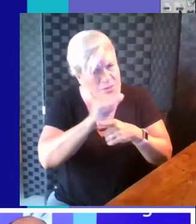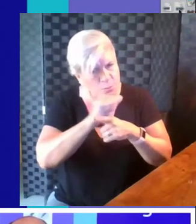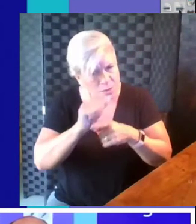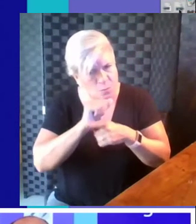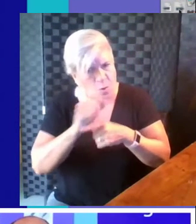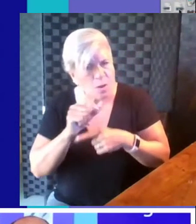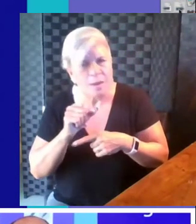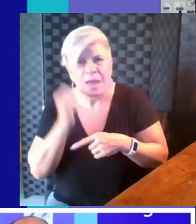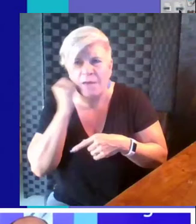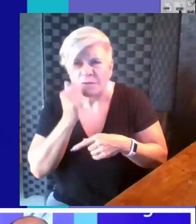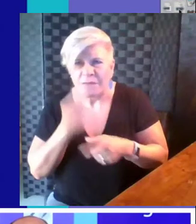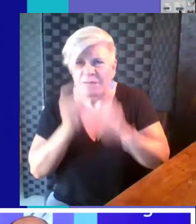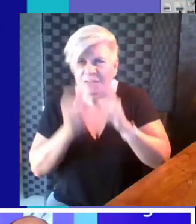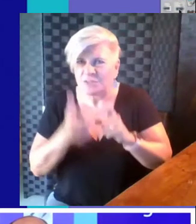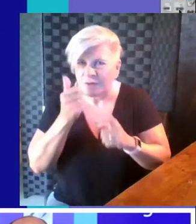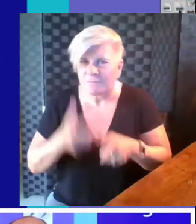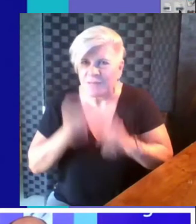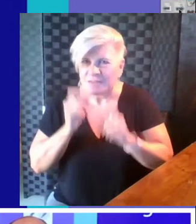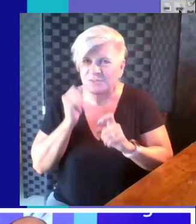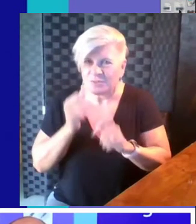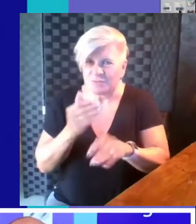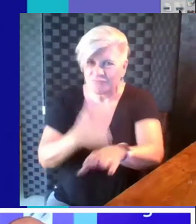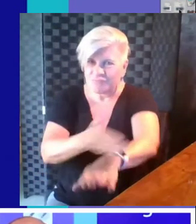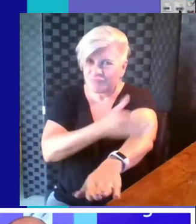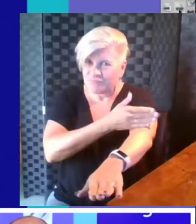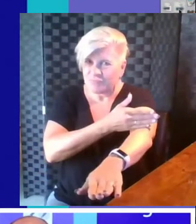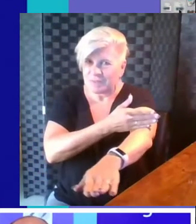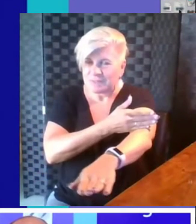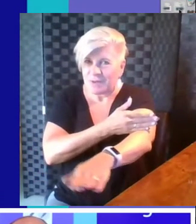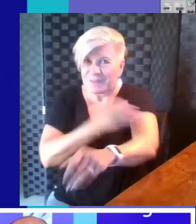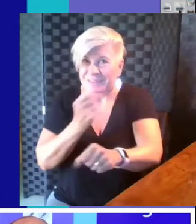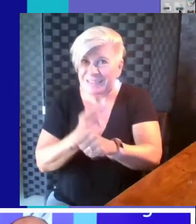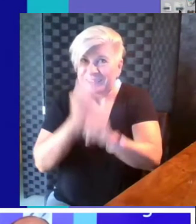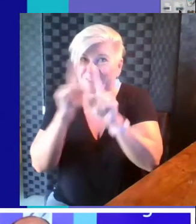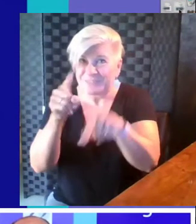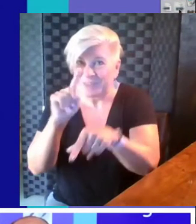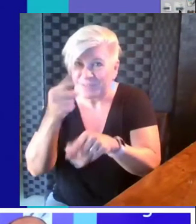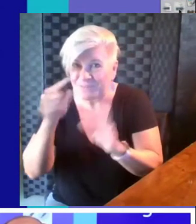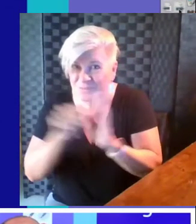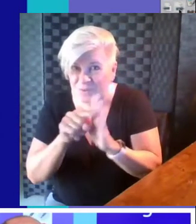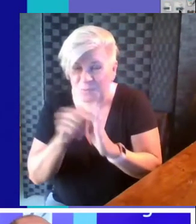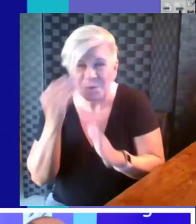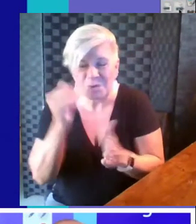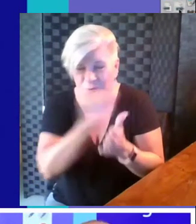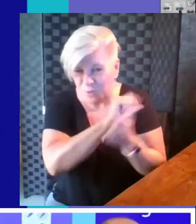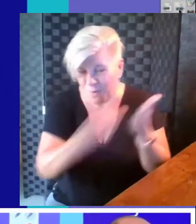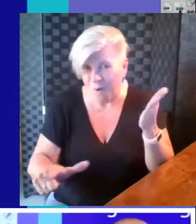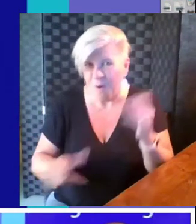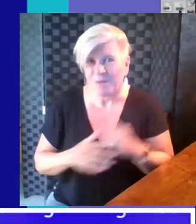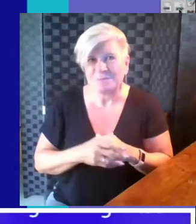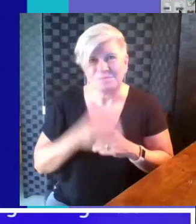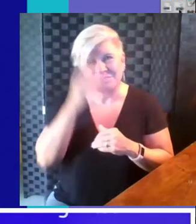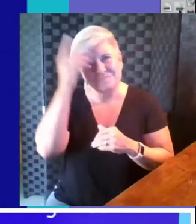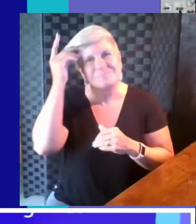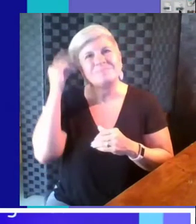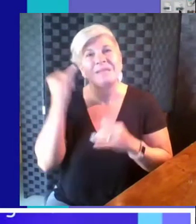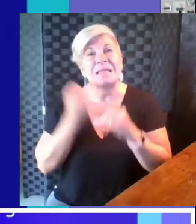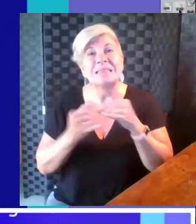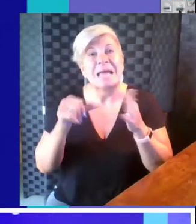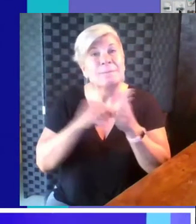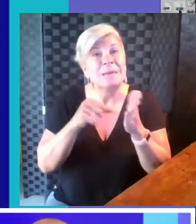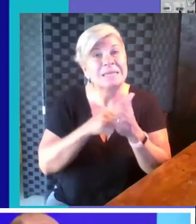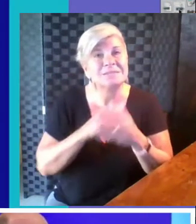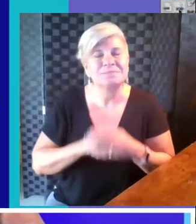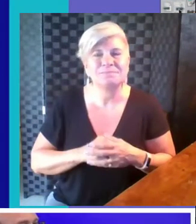you get a little bit faster. On the first day of first grade, if you've practiced 20 times this summer, you'll know all of them. Let's do my last